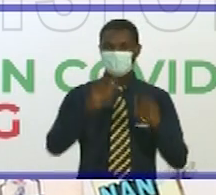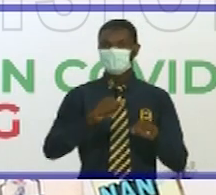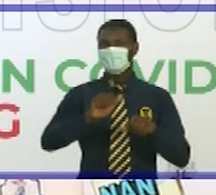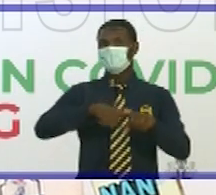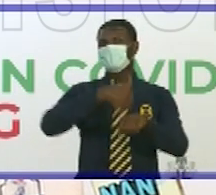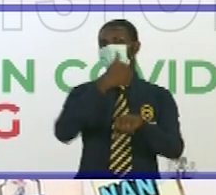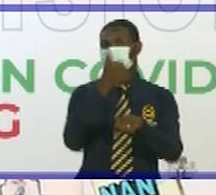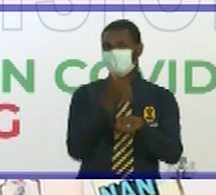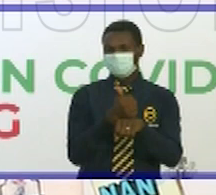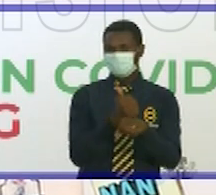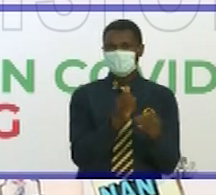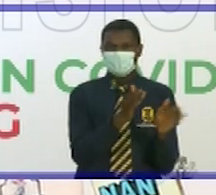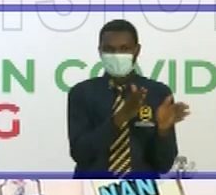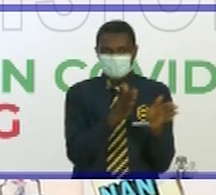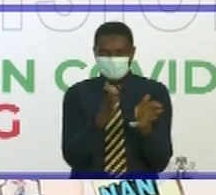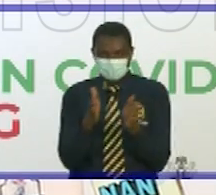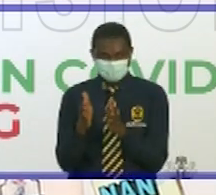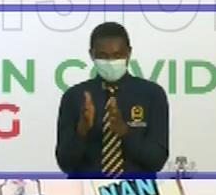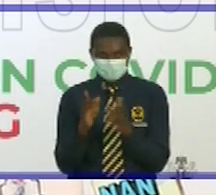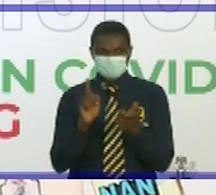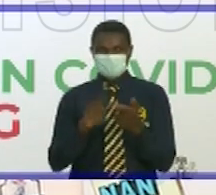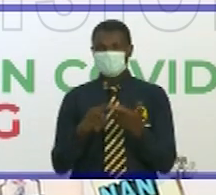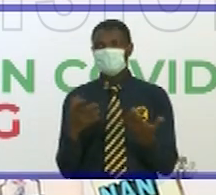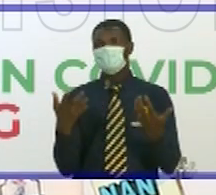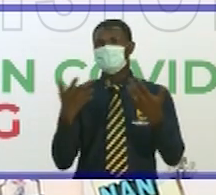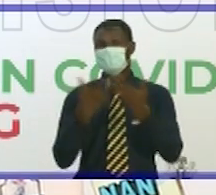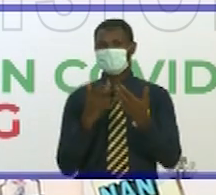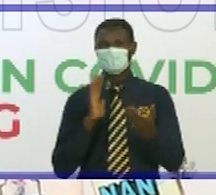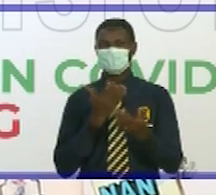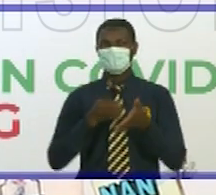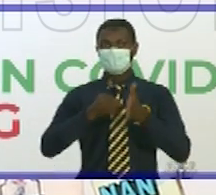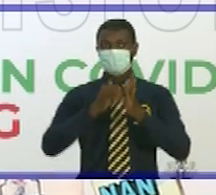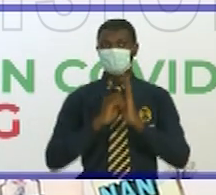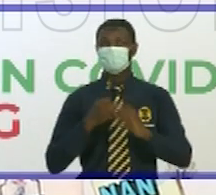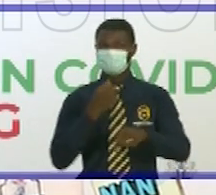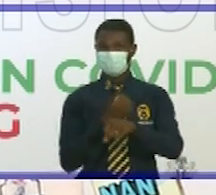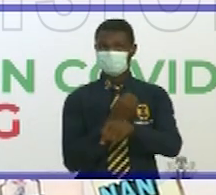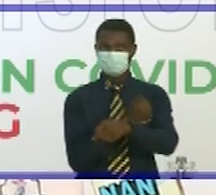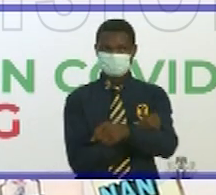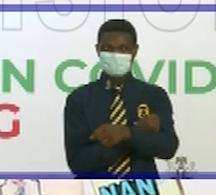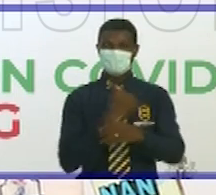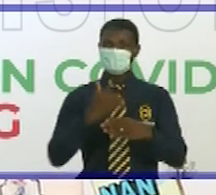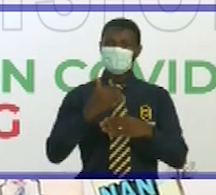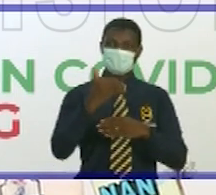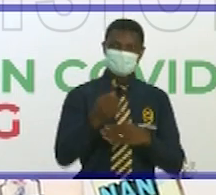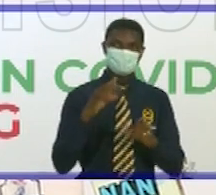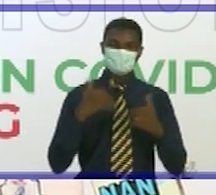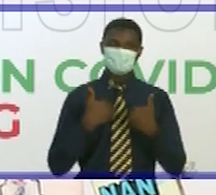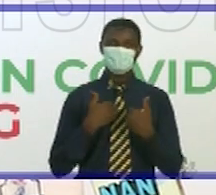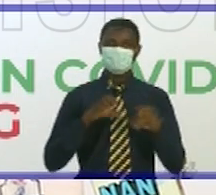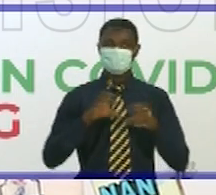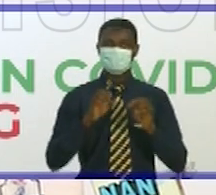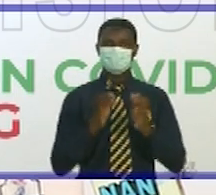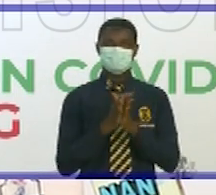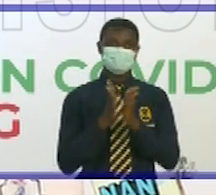will take our peculiar subjects behind after we have done generals. This